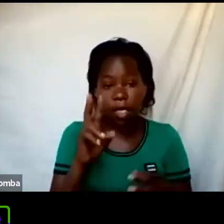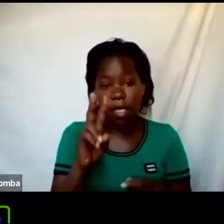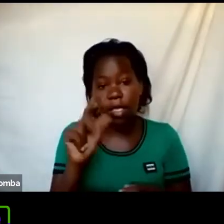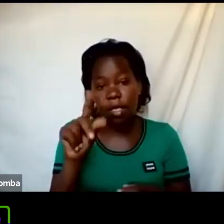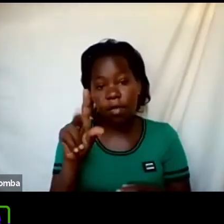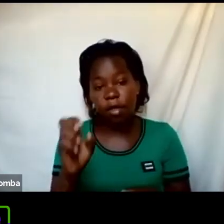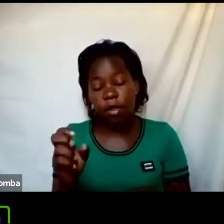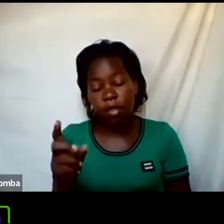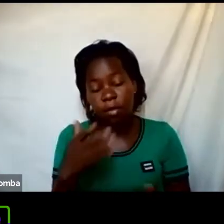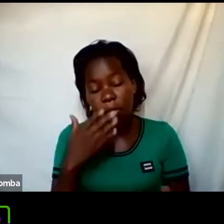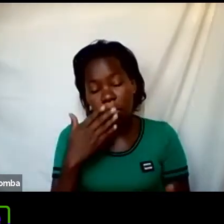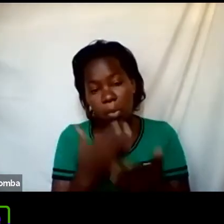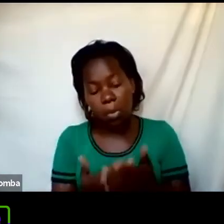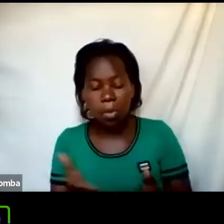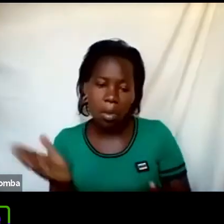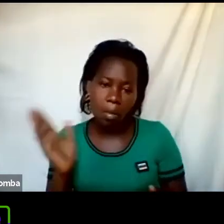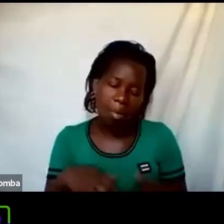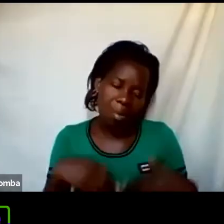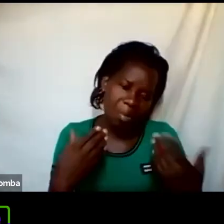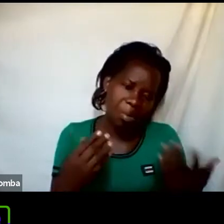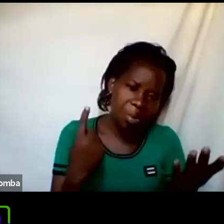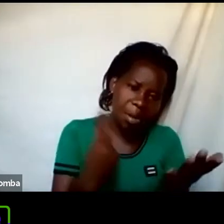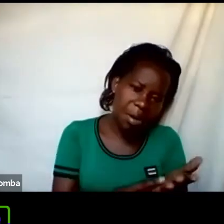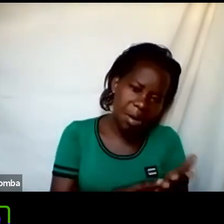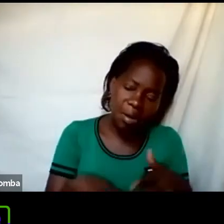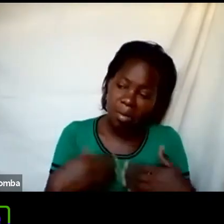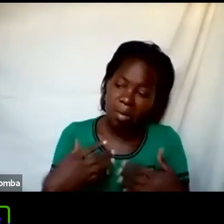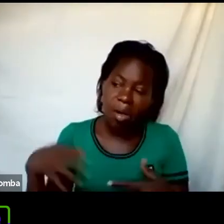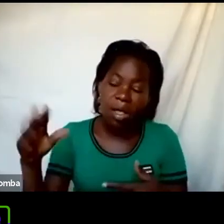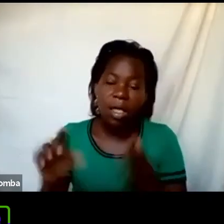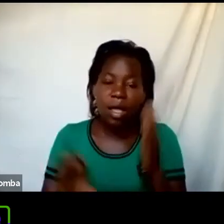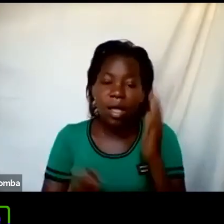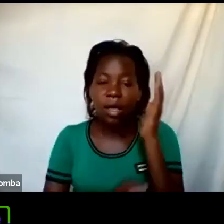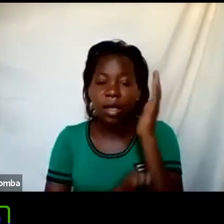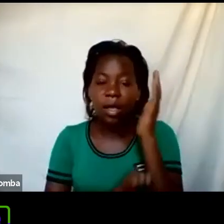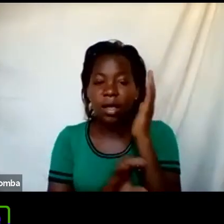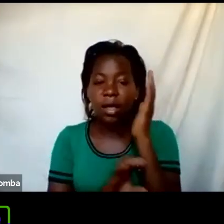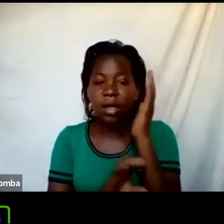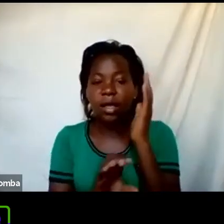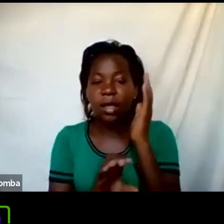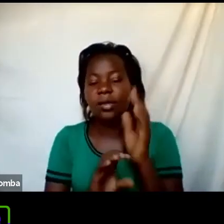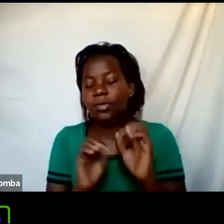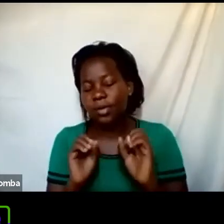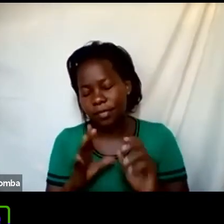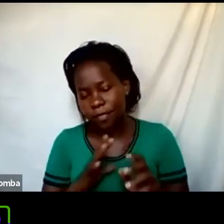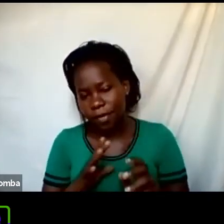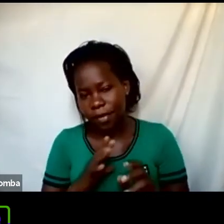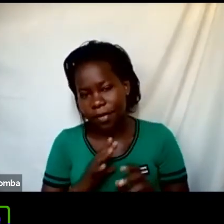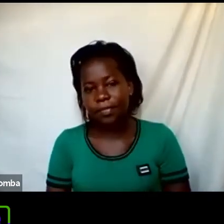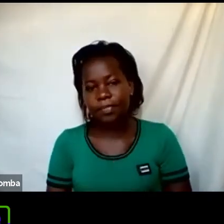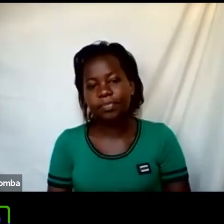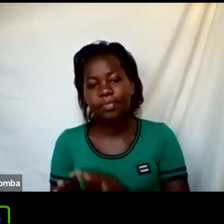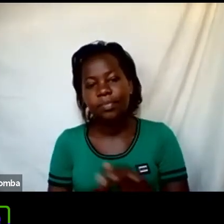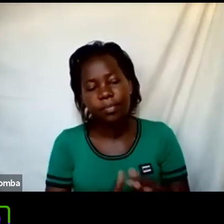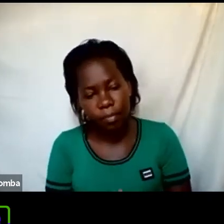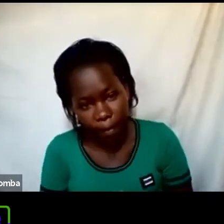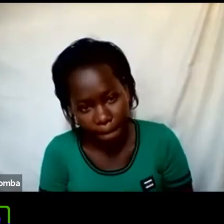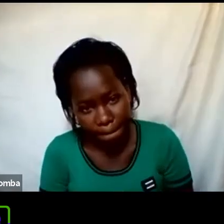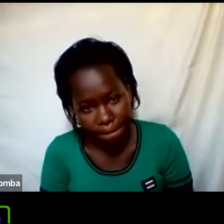whether it is Ugandan or not. Some advice about my current inventory idea. This is Omar Muammar